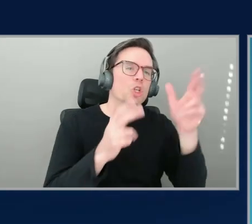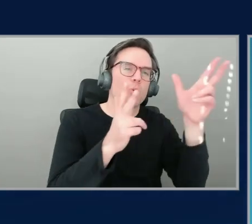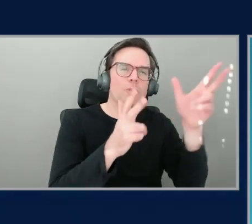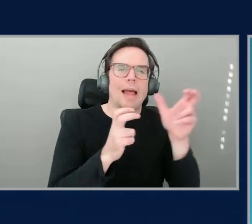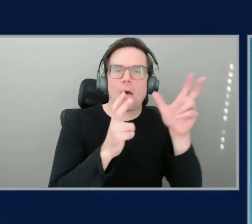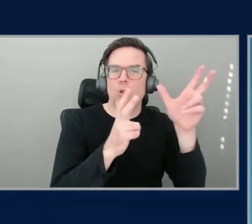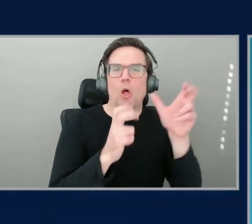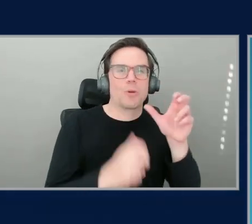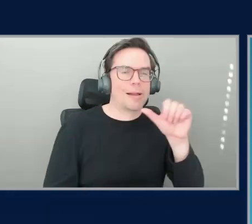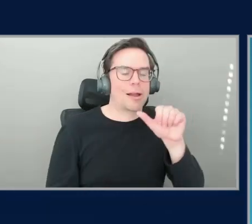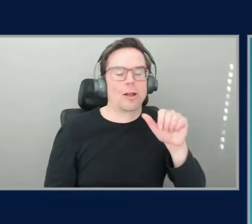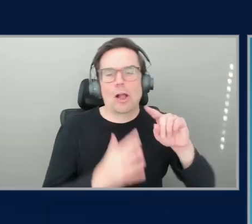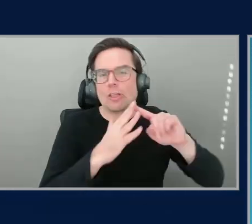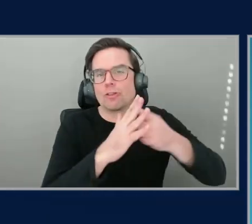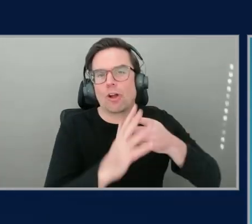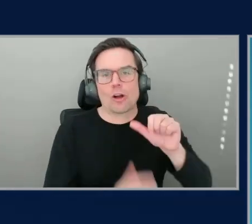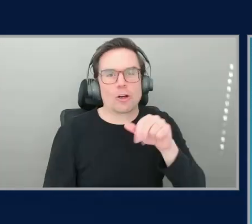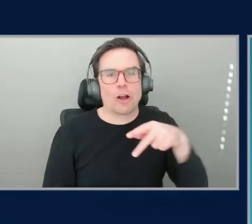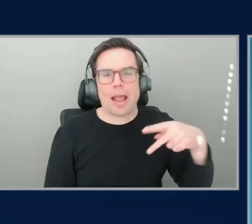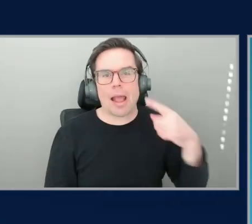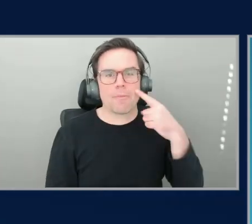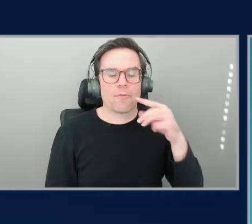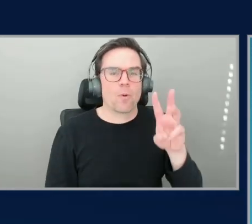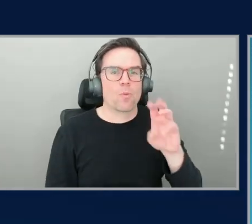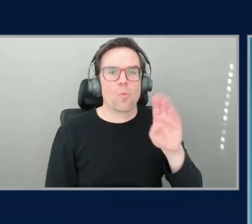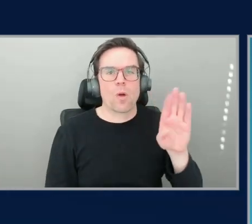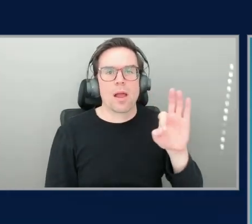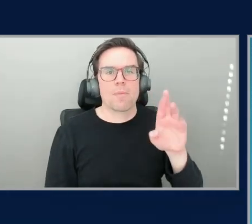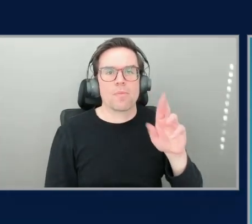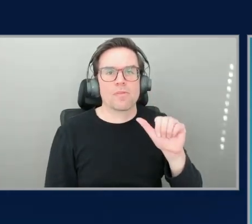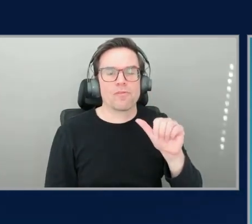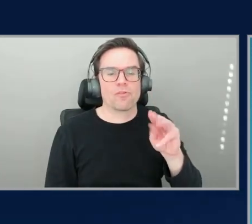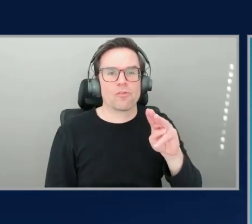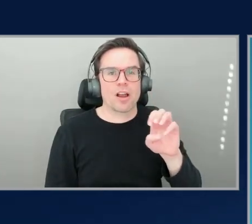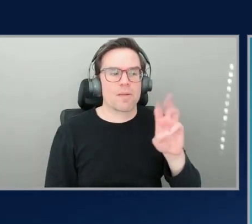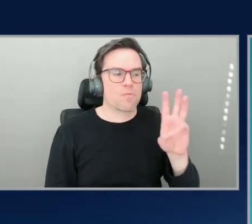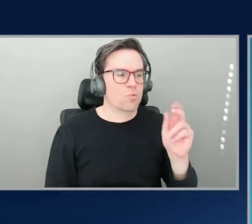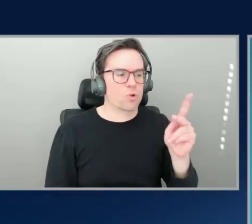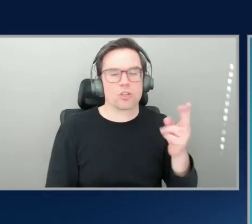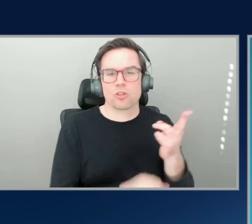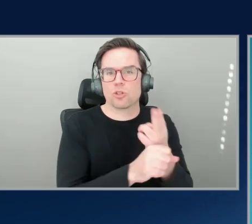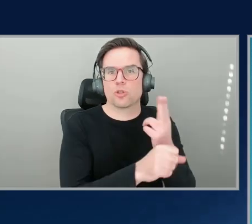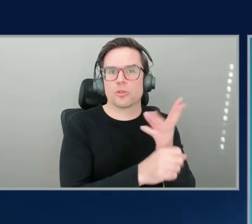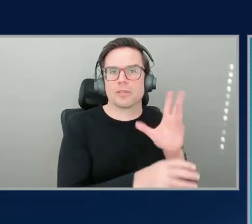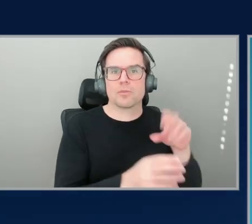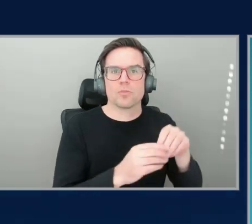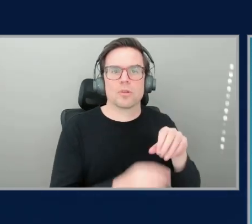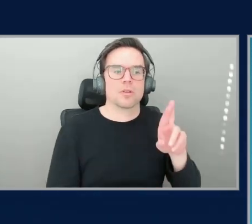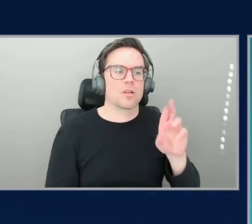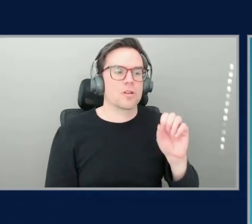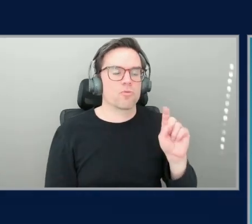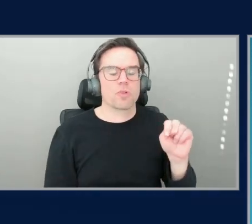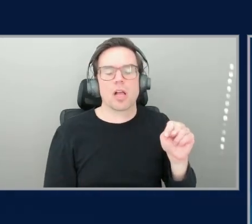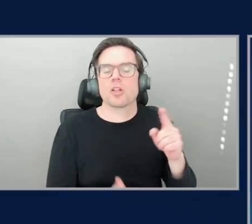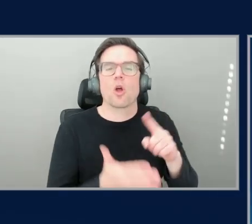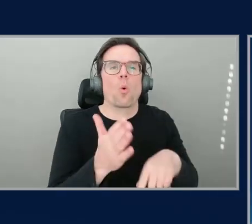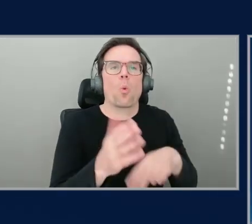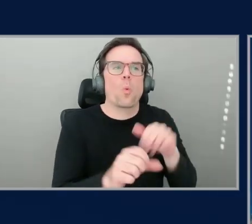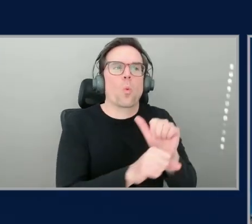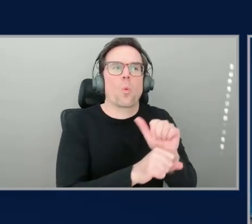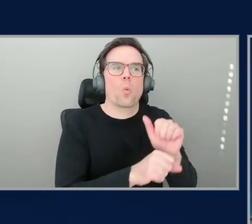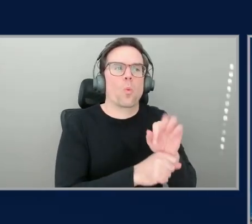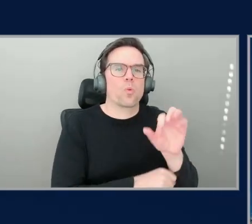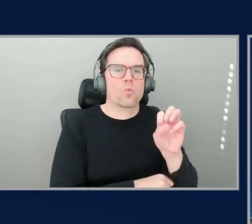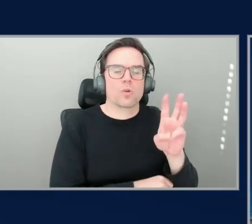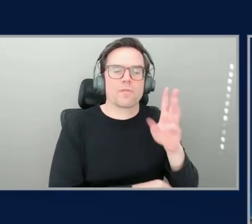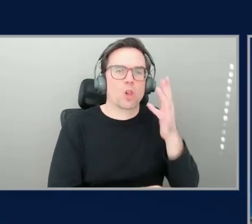you know, web framework you're using in Rust. What does the workflow look like for somebody who's using the code